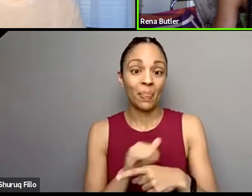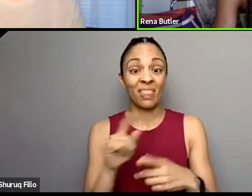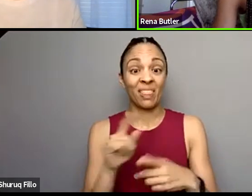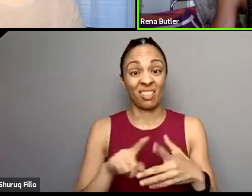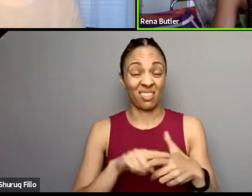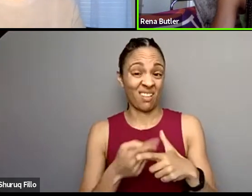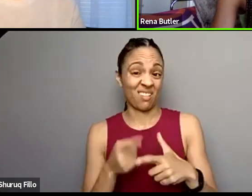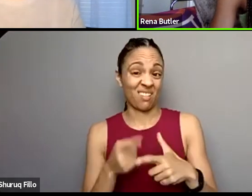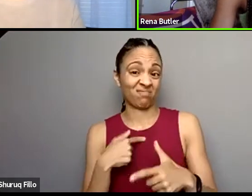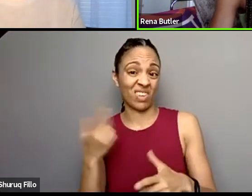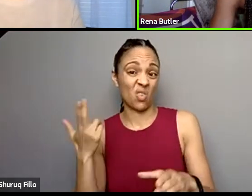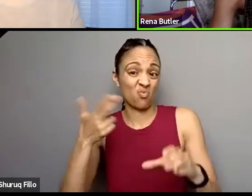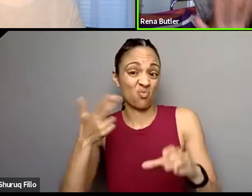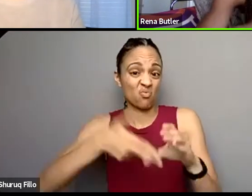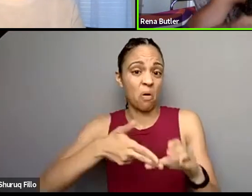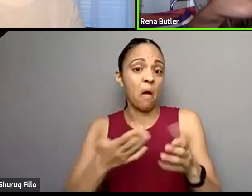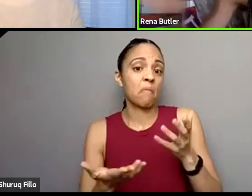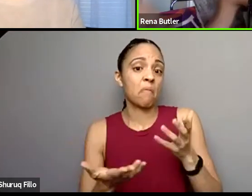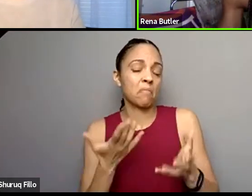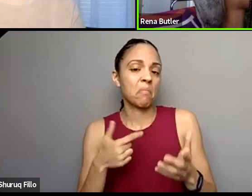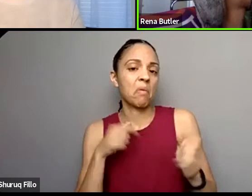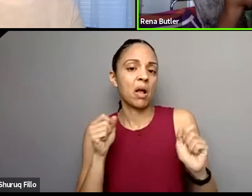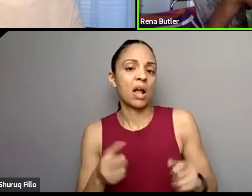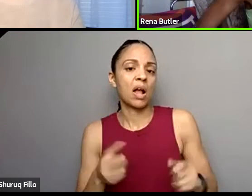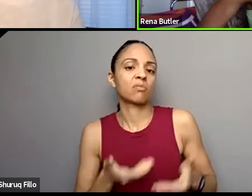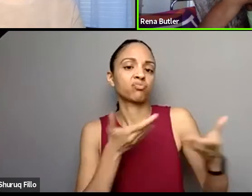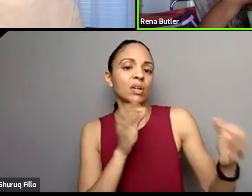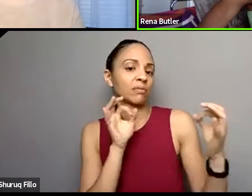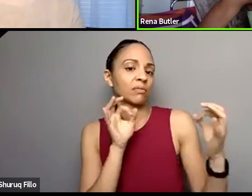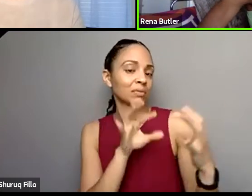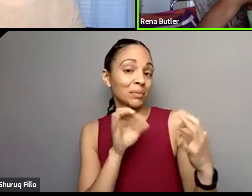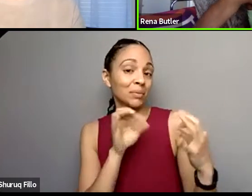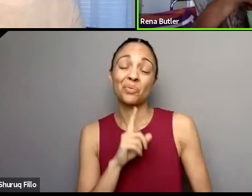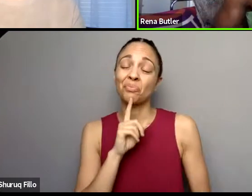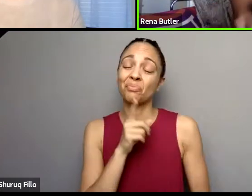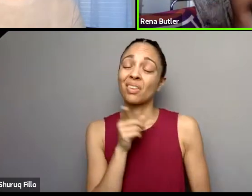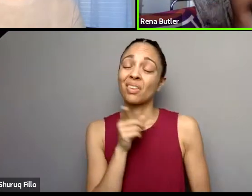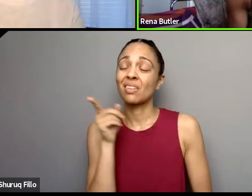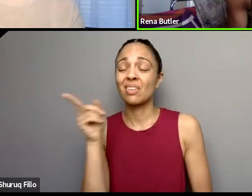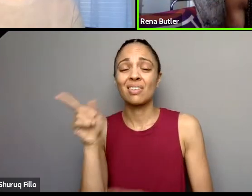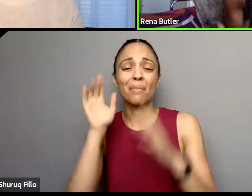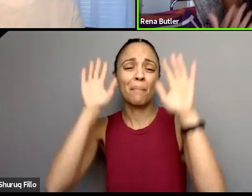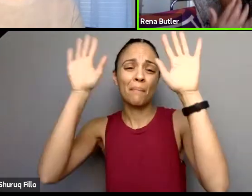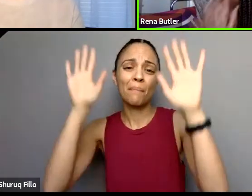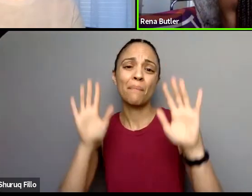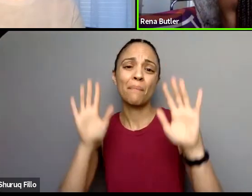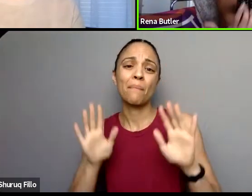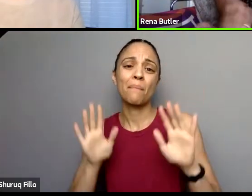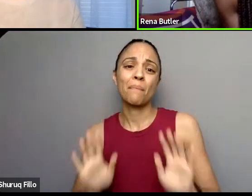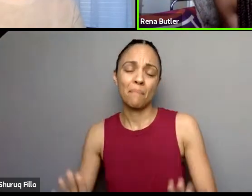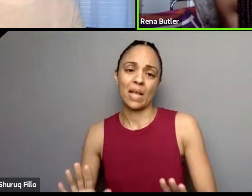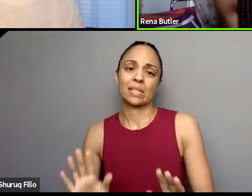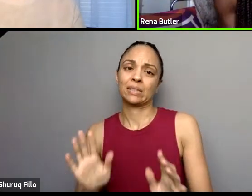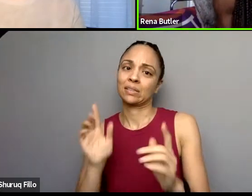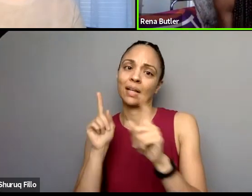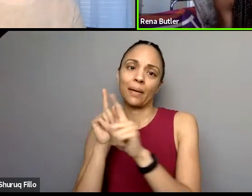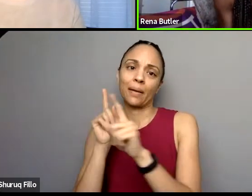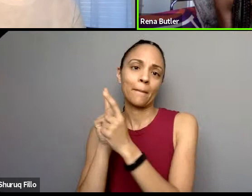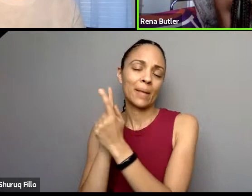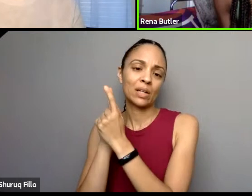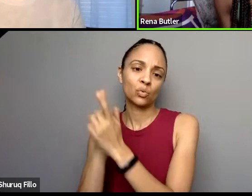ask questions. The world's greatest mentor, because he's so in tune and he gives you space to really be